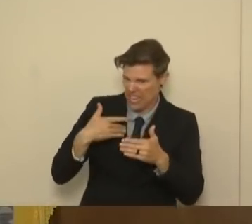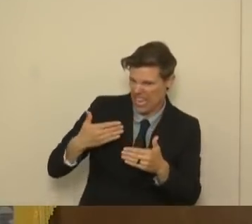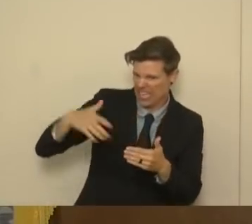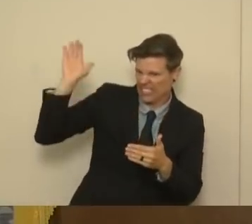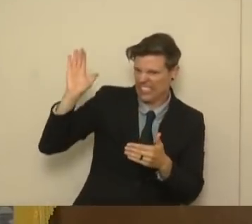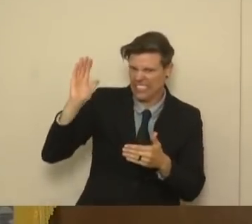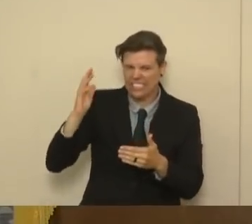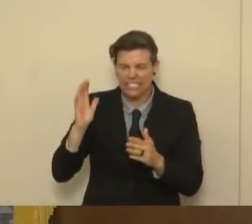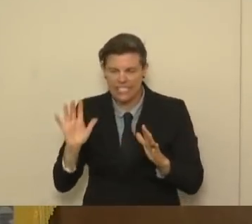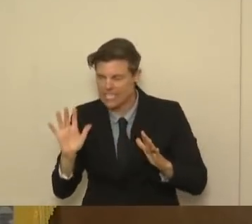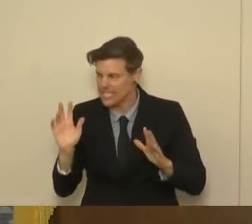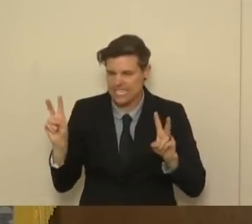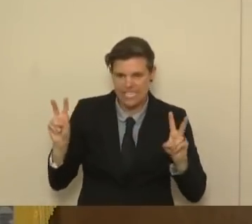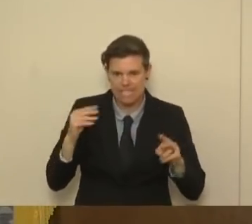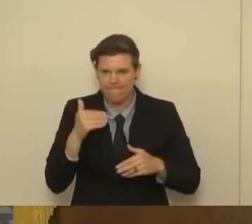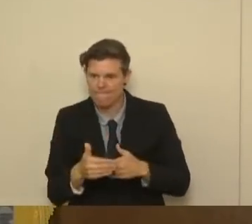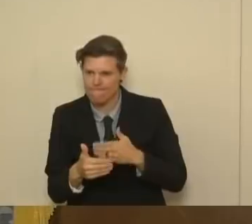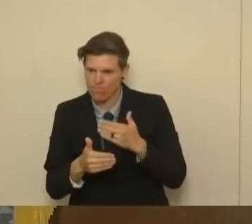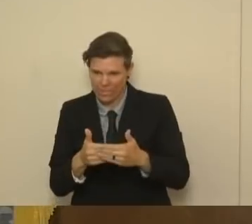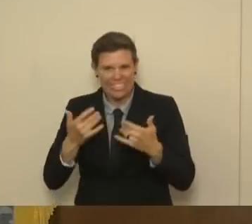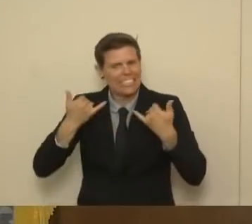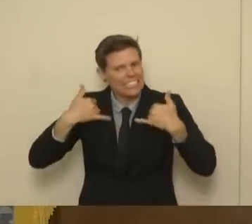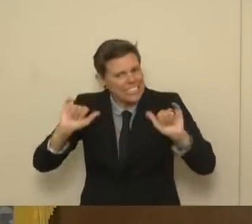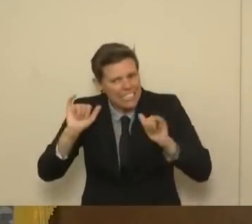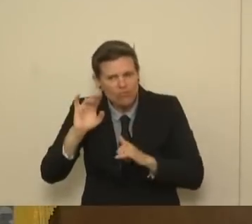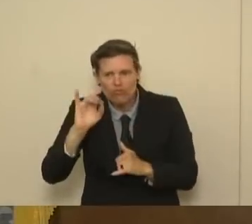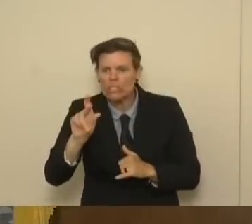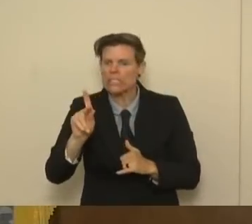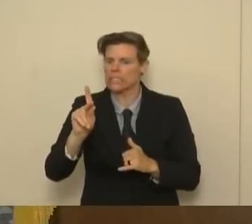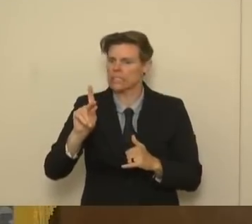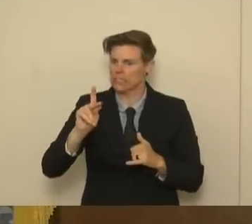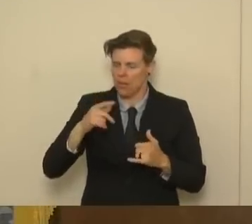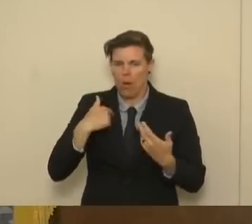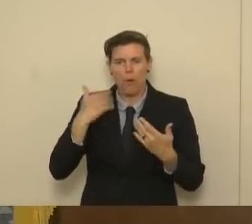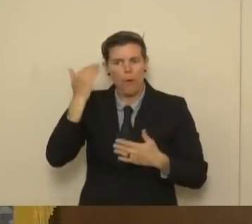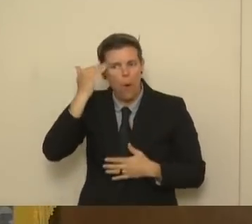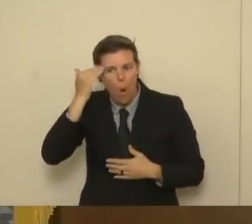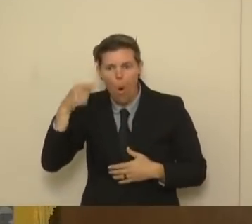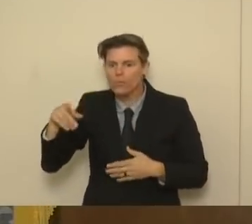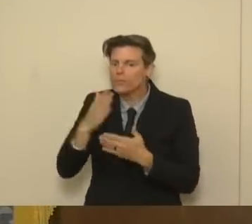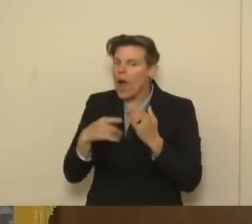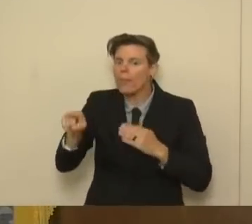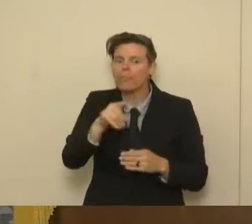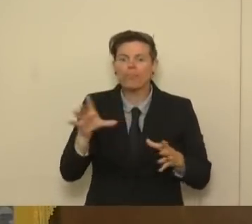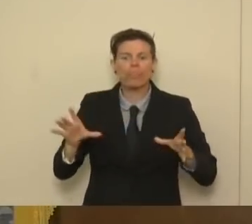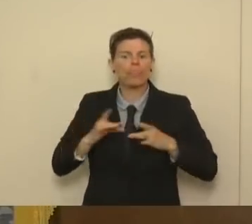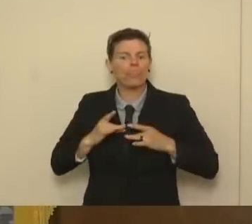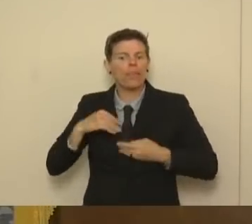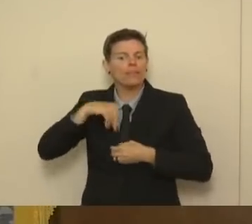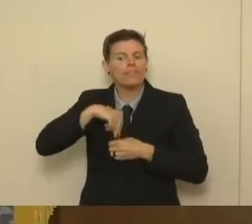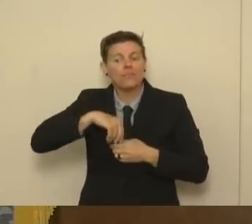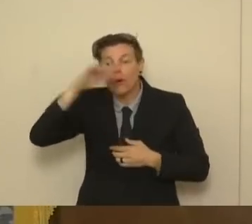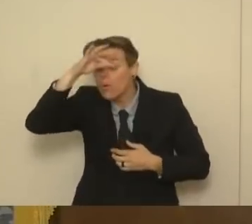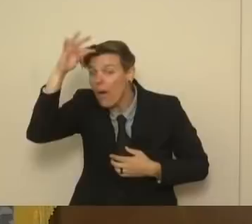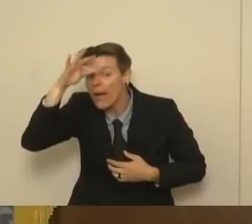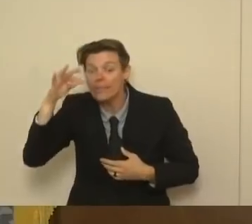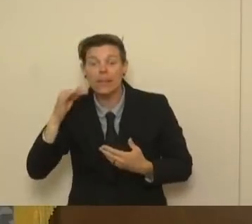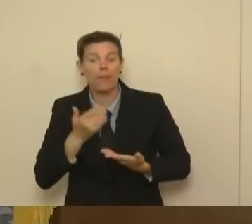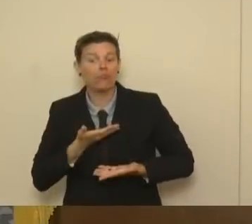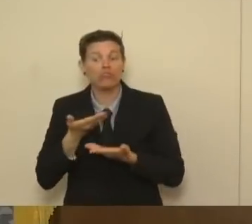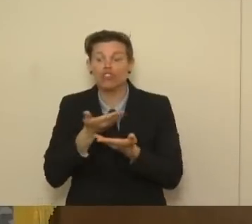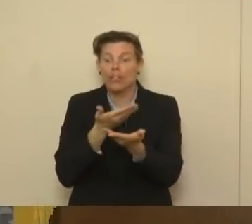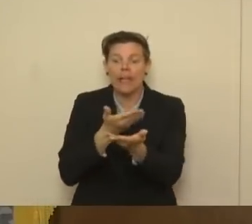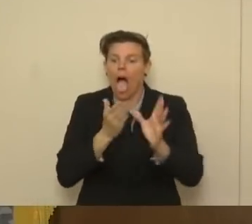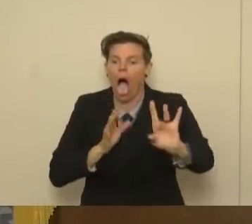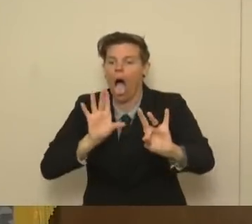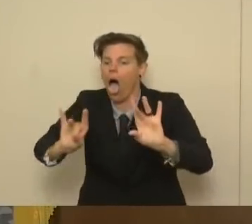a lot of the school districts in the country, we have very firm COVID-safe practices.